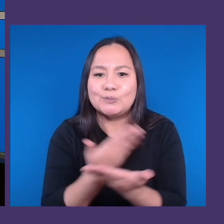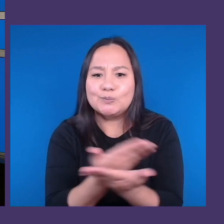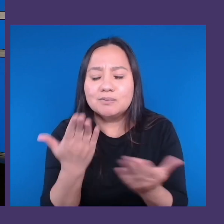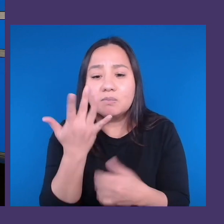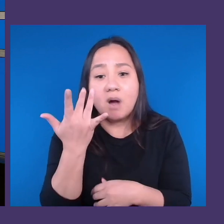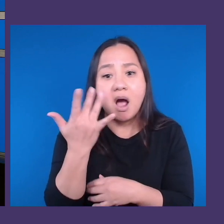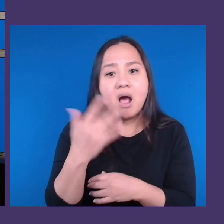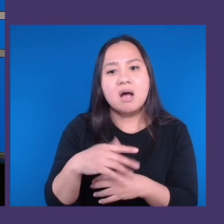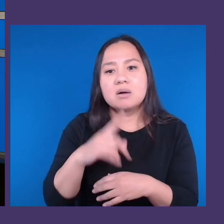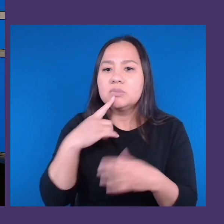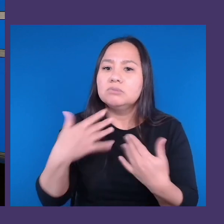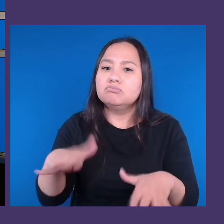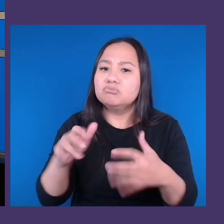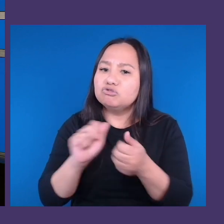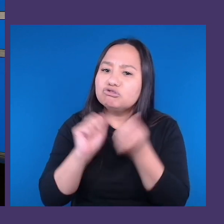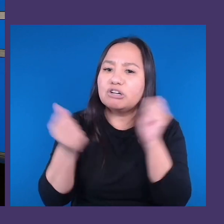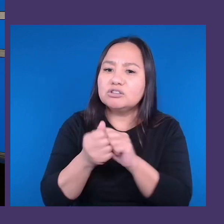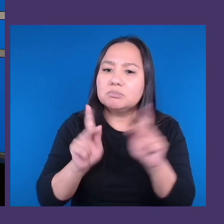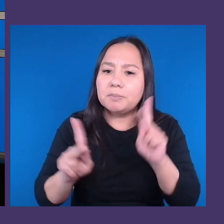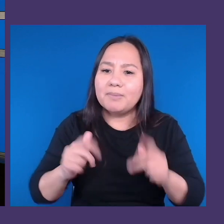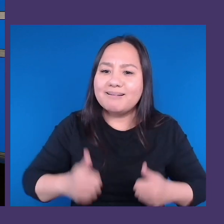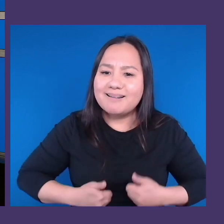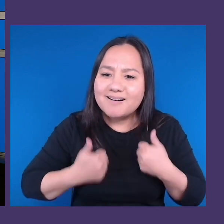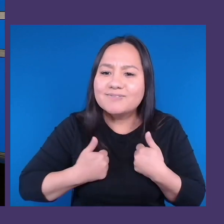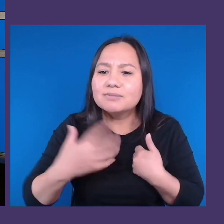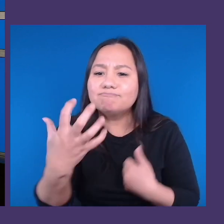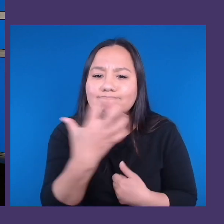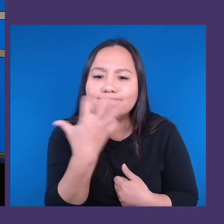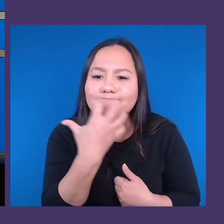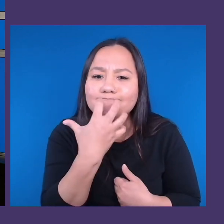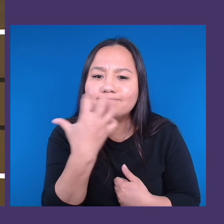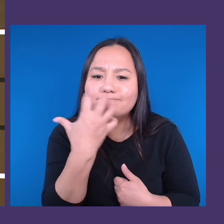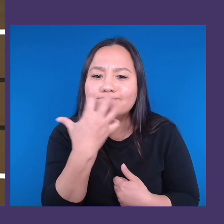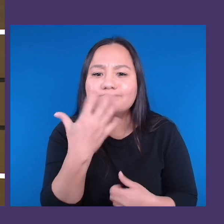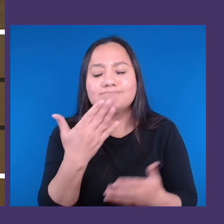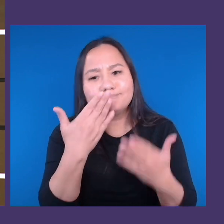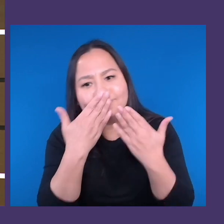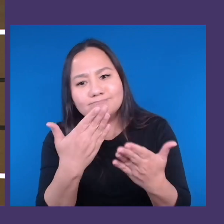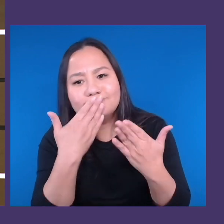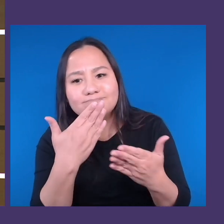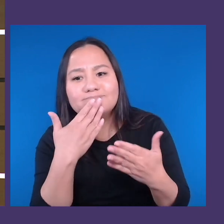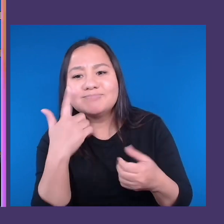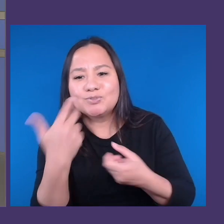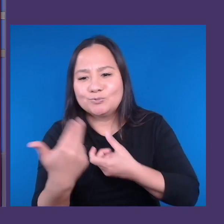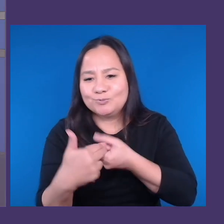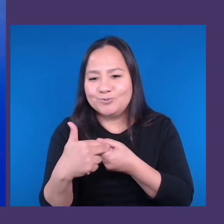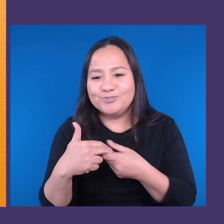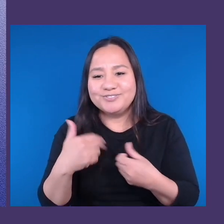lives. Amazing. Well, thank you so much for being with us here today, Brad. Thank you.